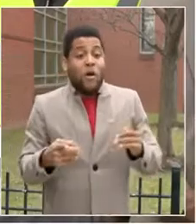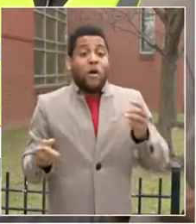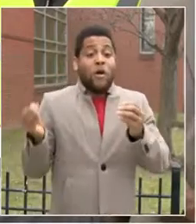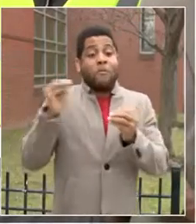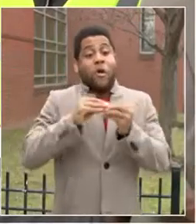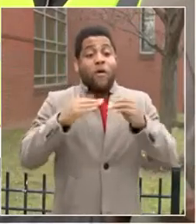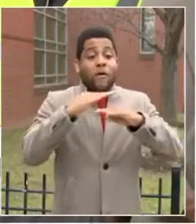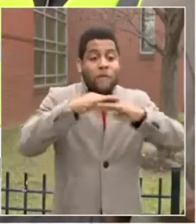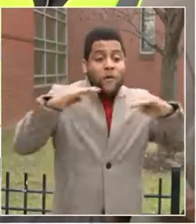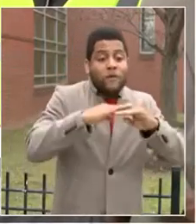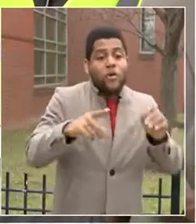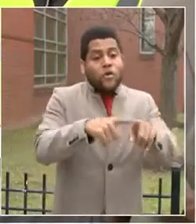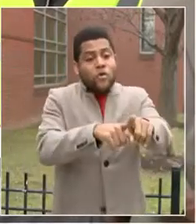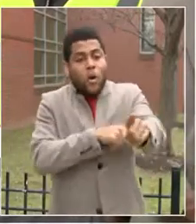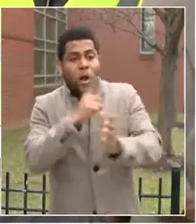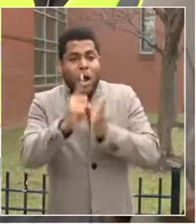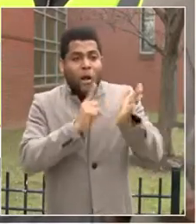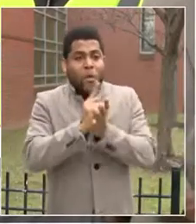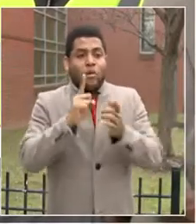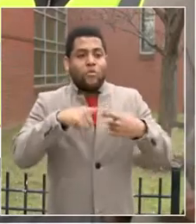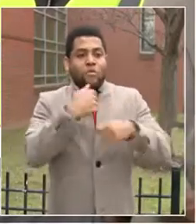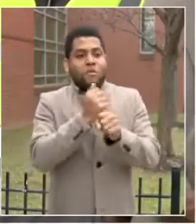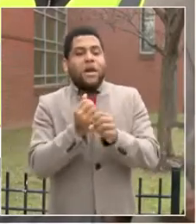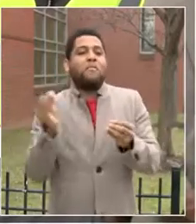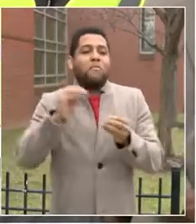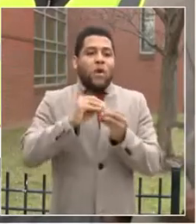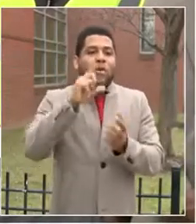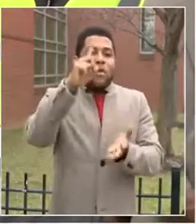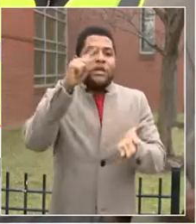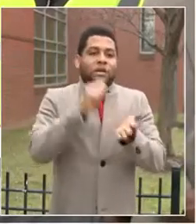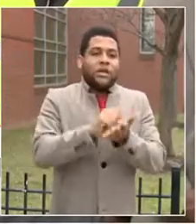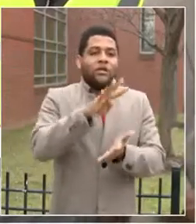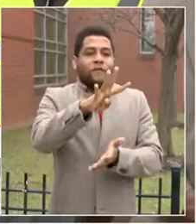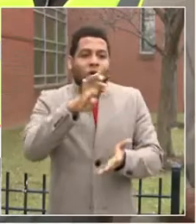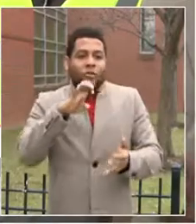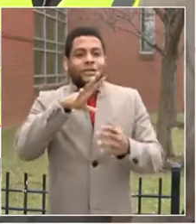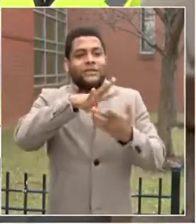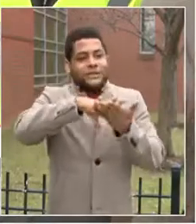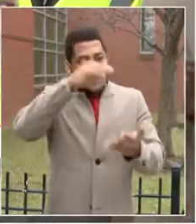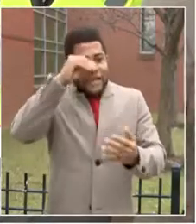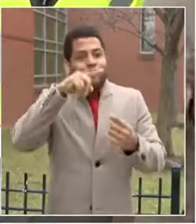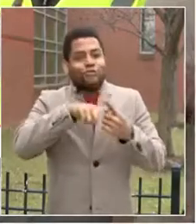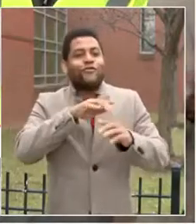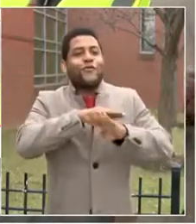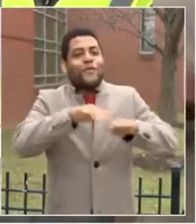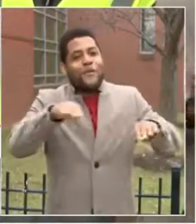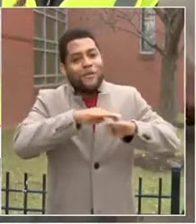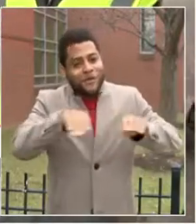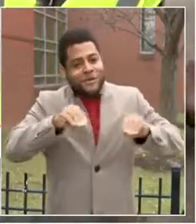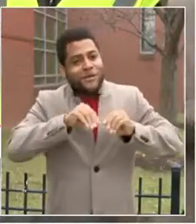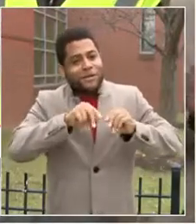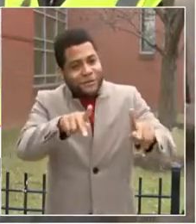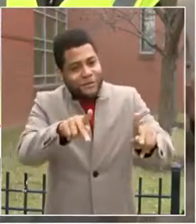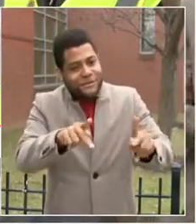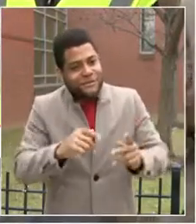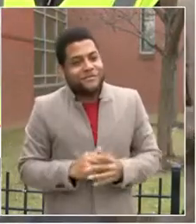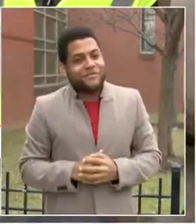create 1,400 additional learn-to-swim opportunities.